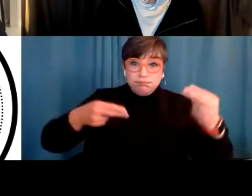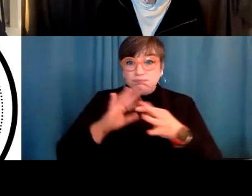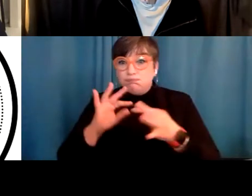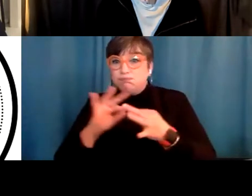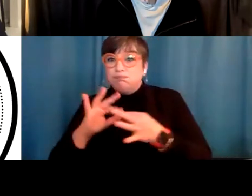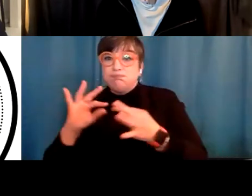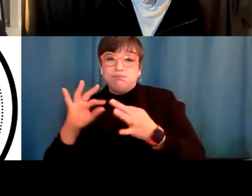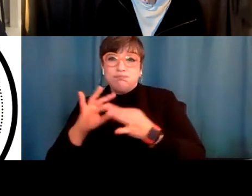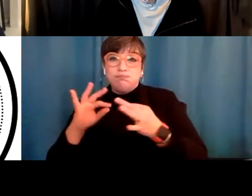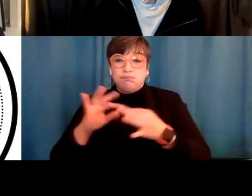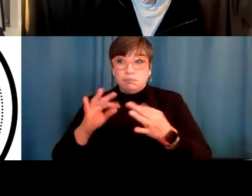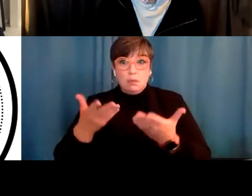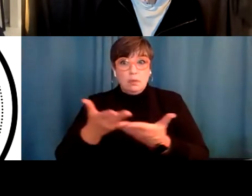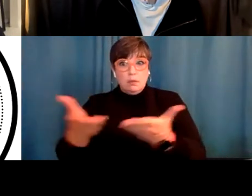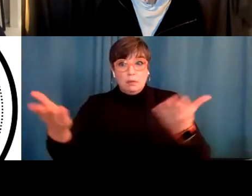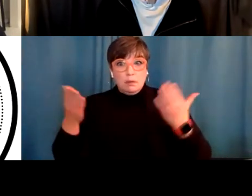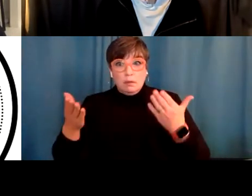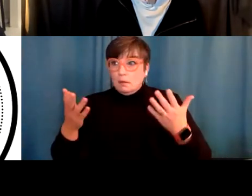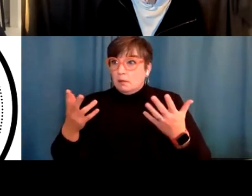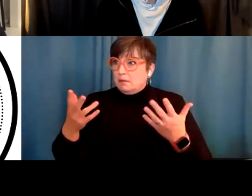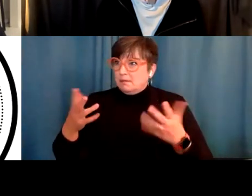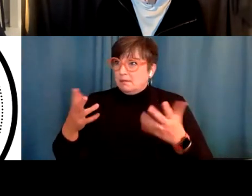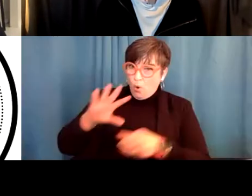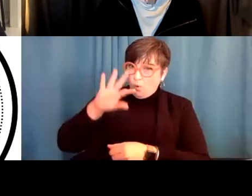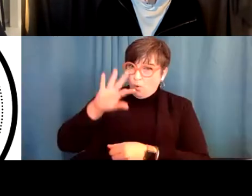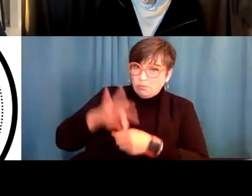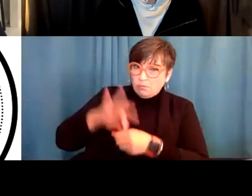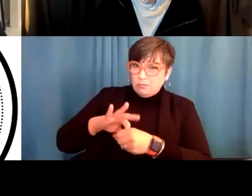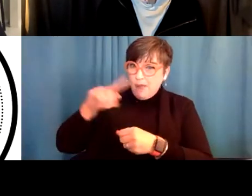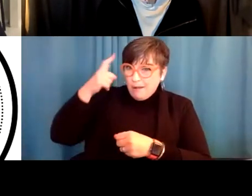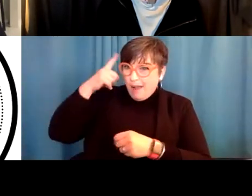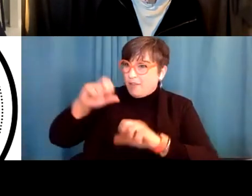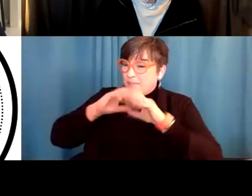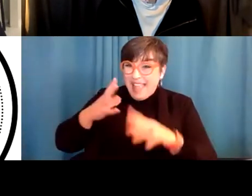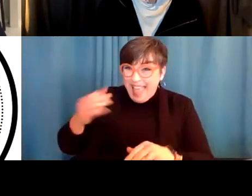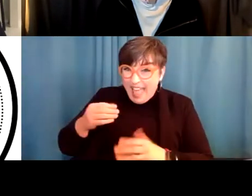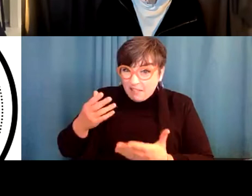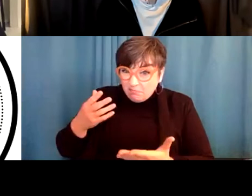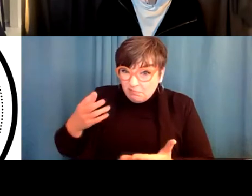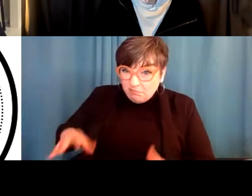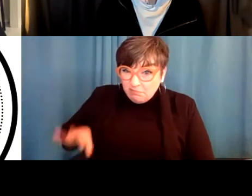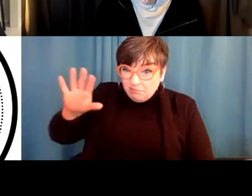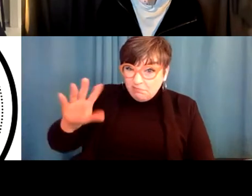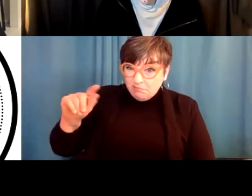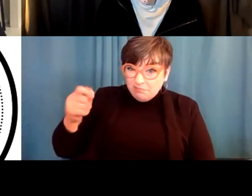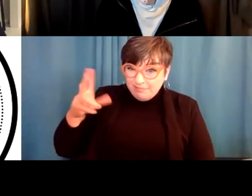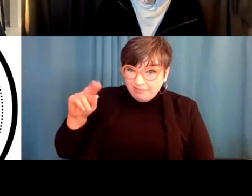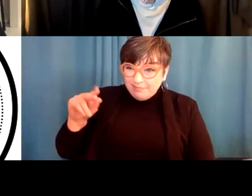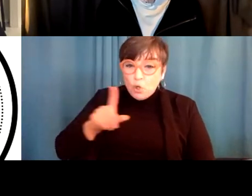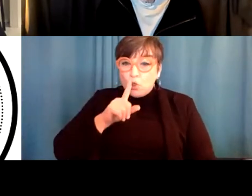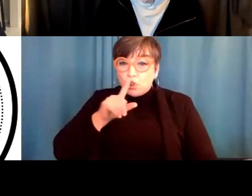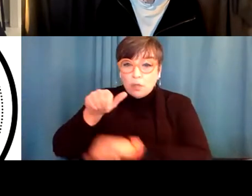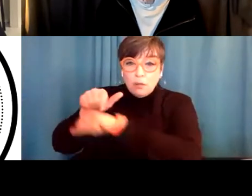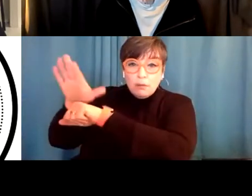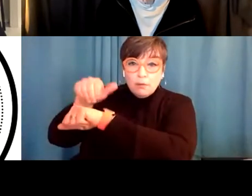aren't elected, who aren't beholden to us, mm-hmm. who frankly don't even really pay taxes. They offshore a lot of their profits and aren't